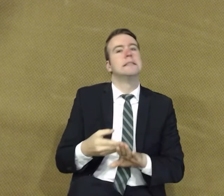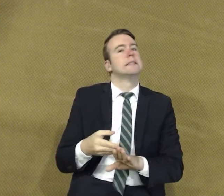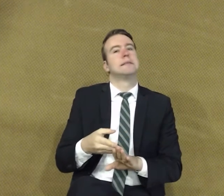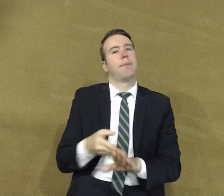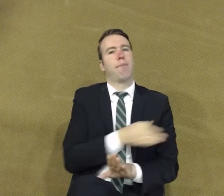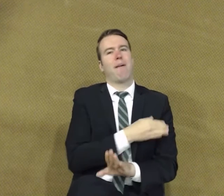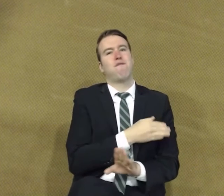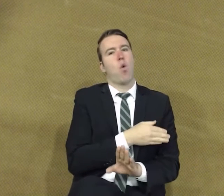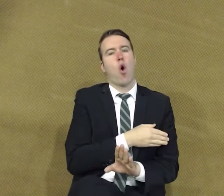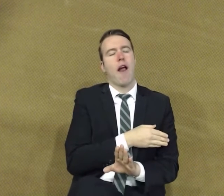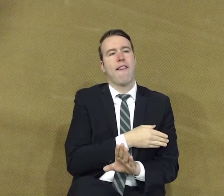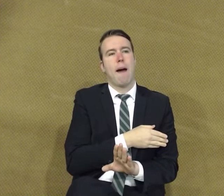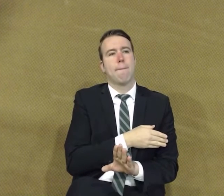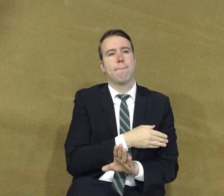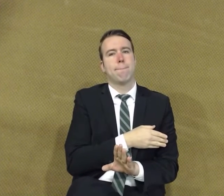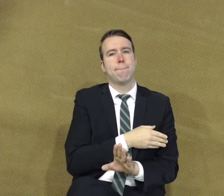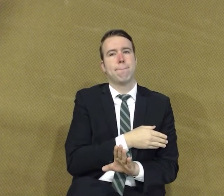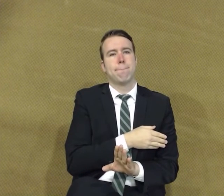giving